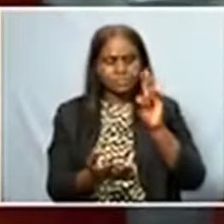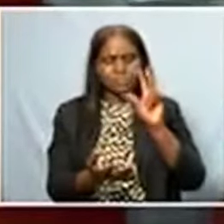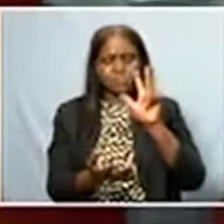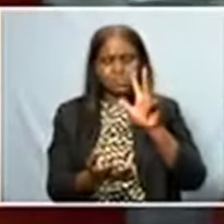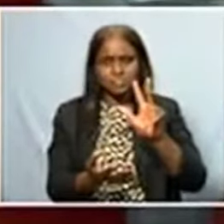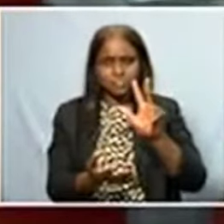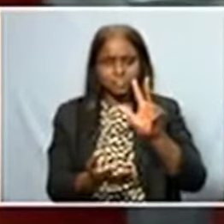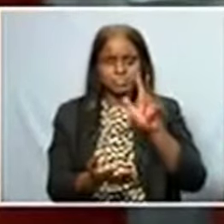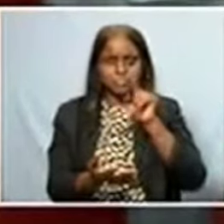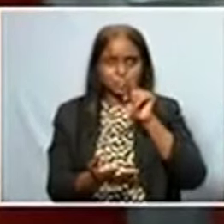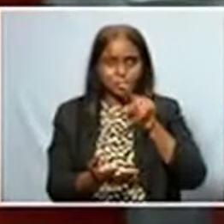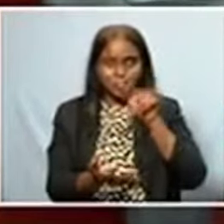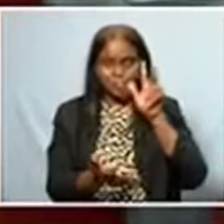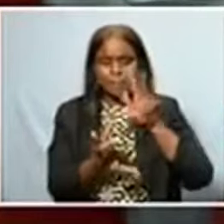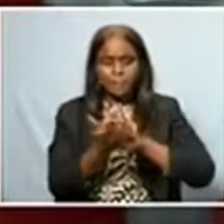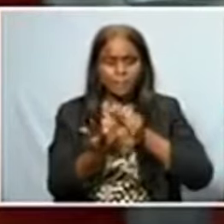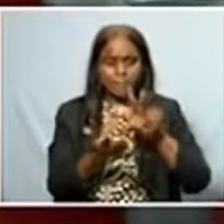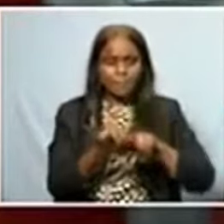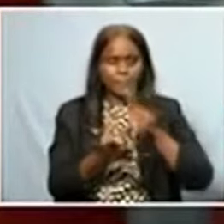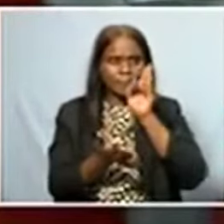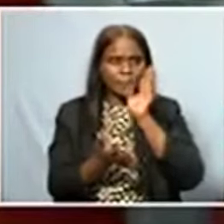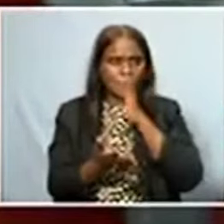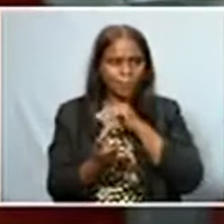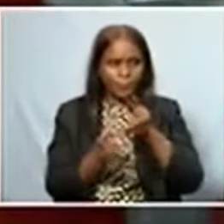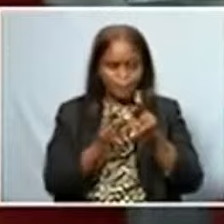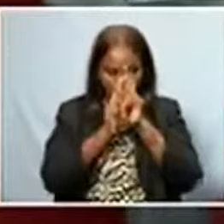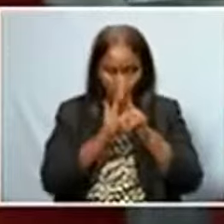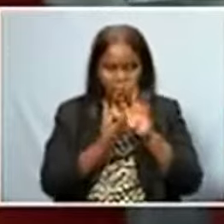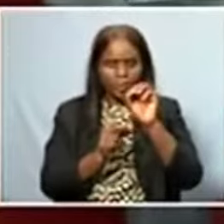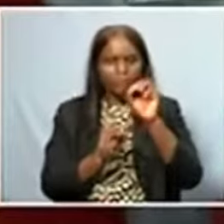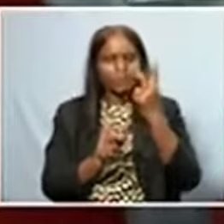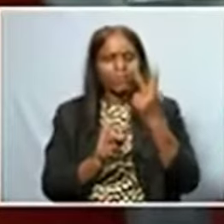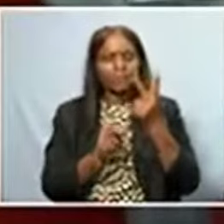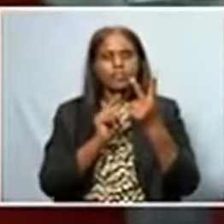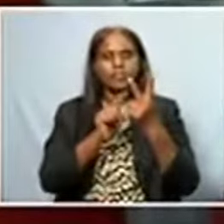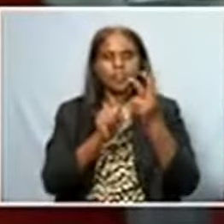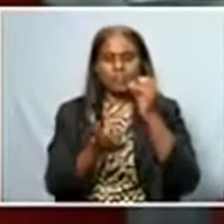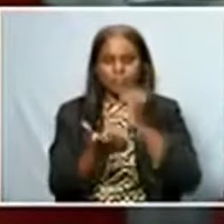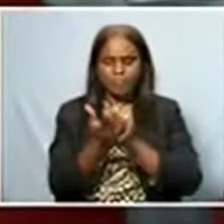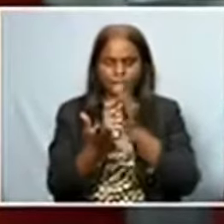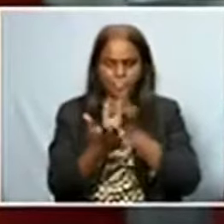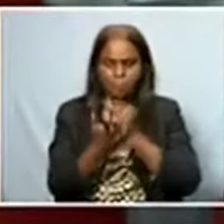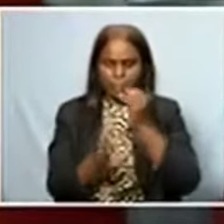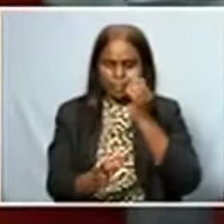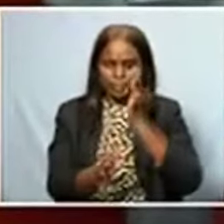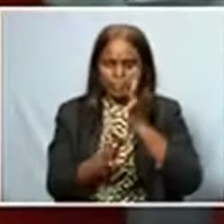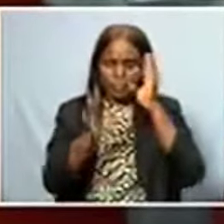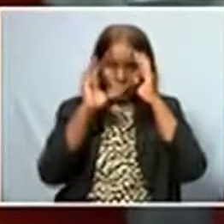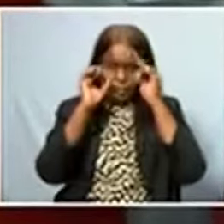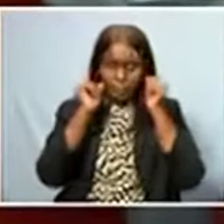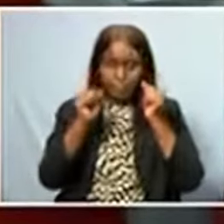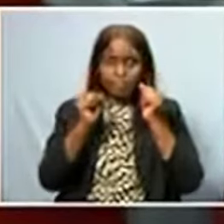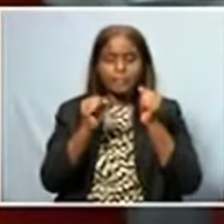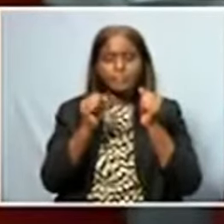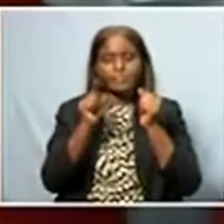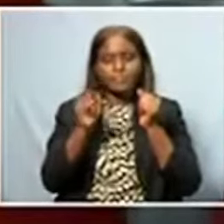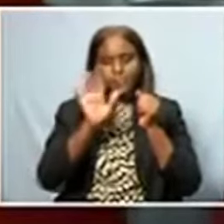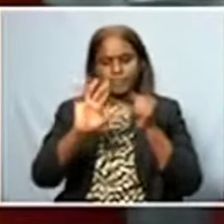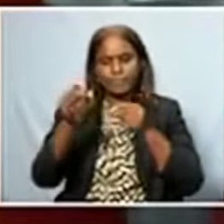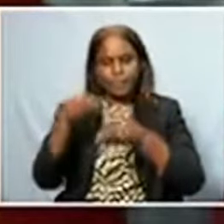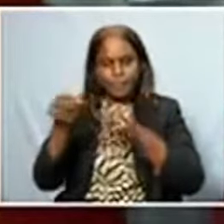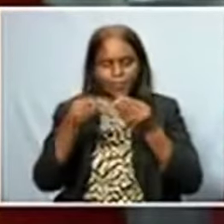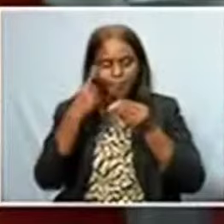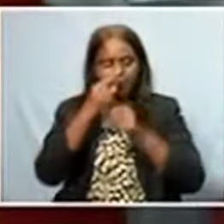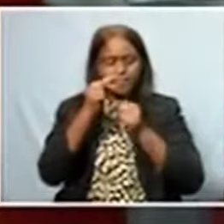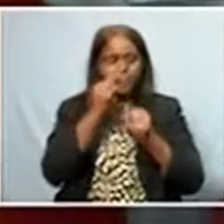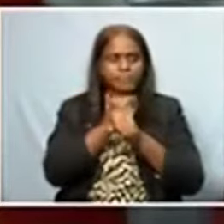153,298,473 be approved in respect of Head 02, Office of the Vice President, to meet the expenditure for